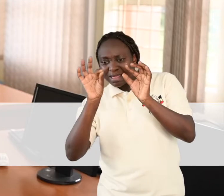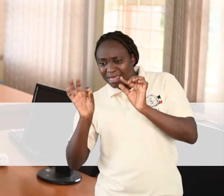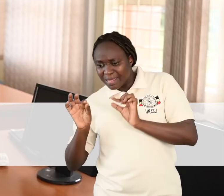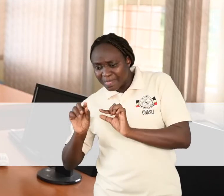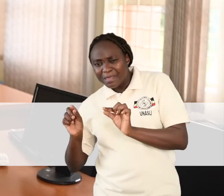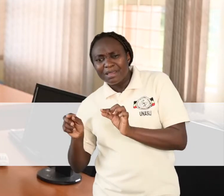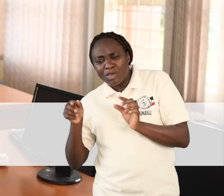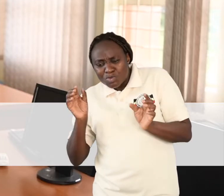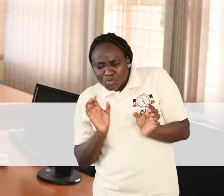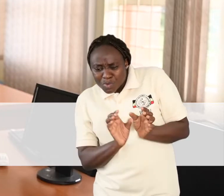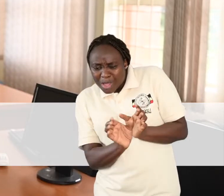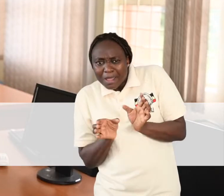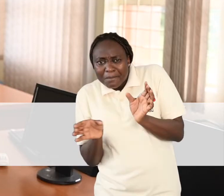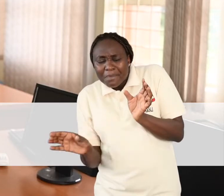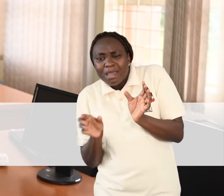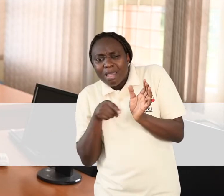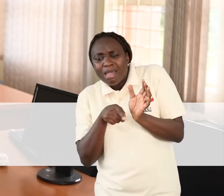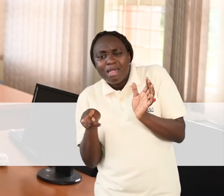What are some of them?